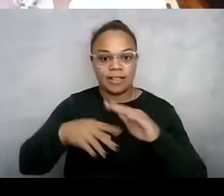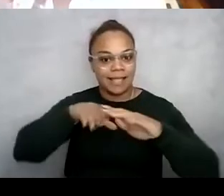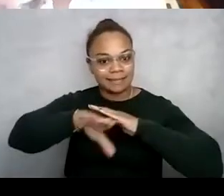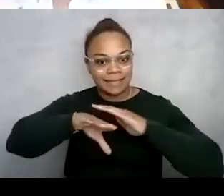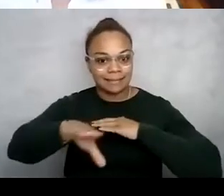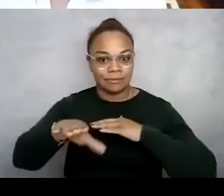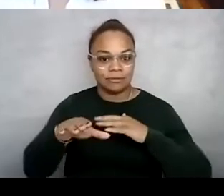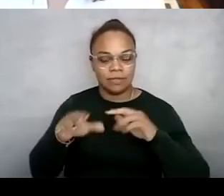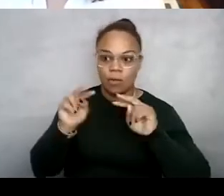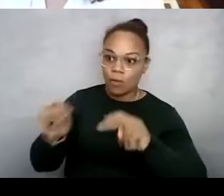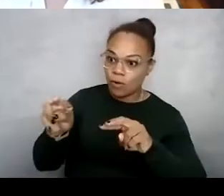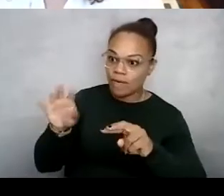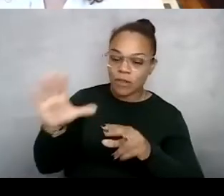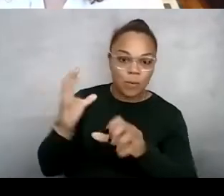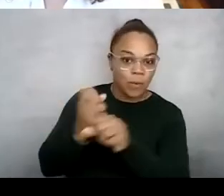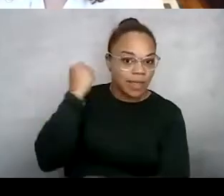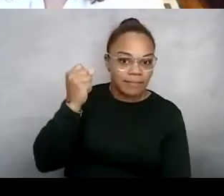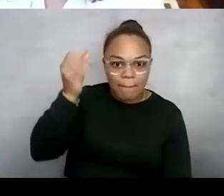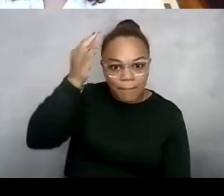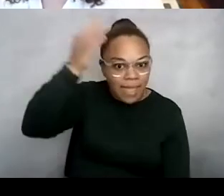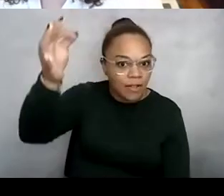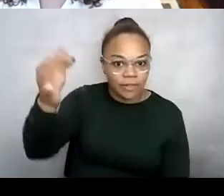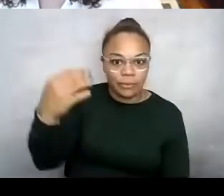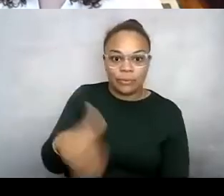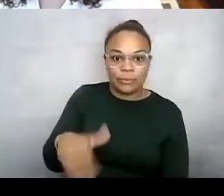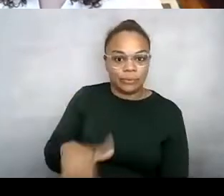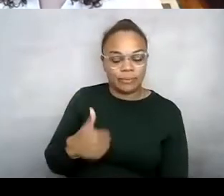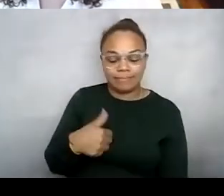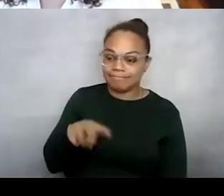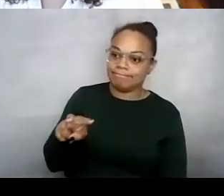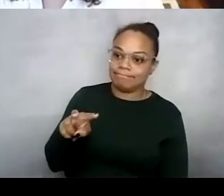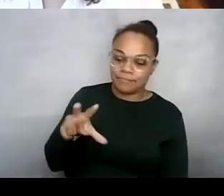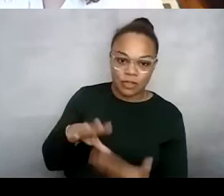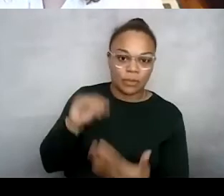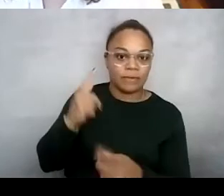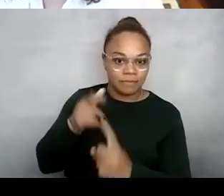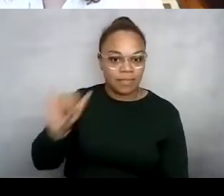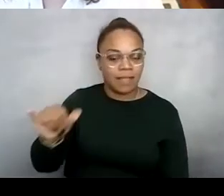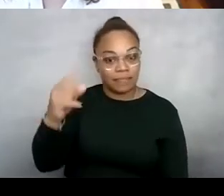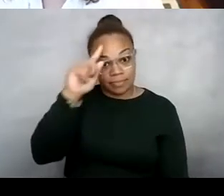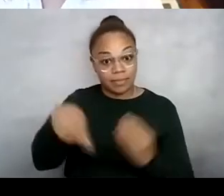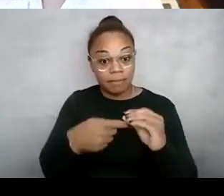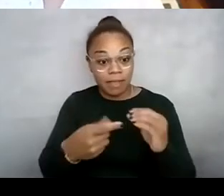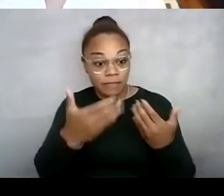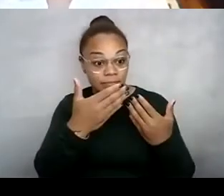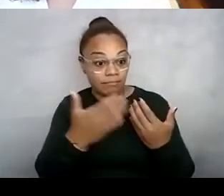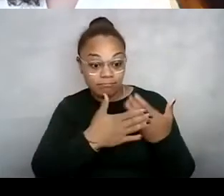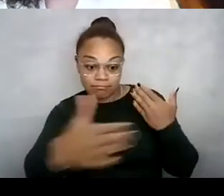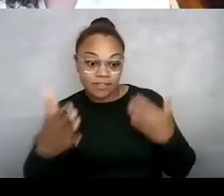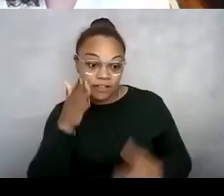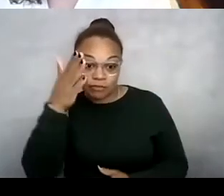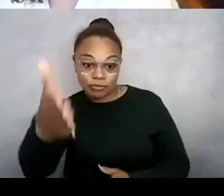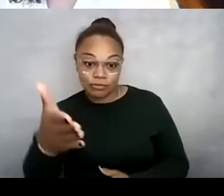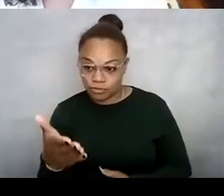ways. Look at that win, barely. And so I would say, in terms of where do we go from here, we have until